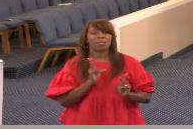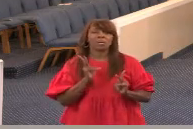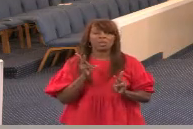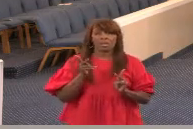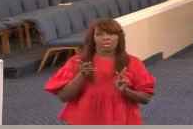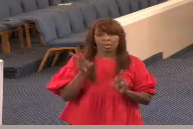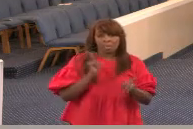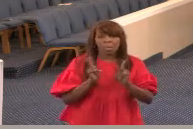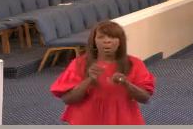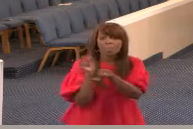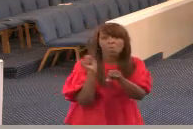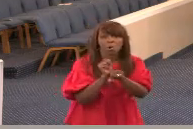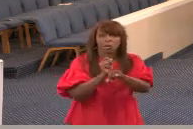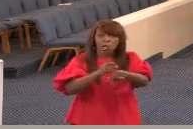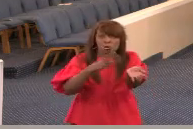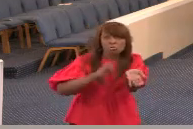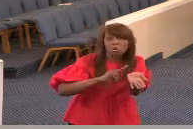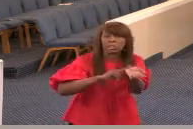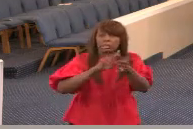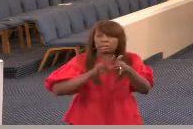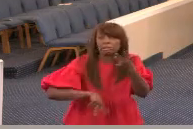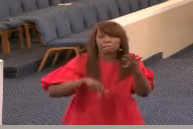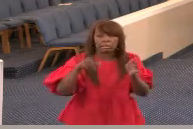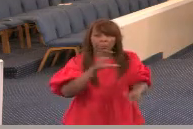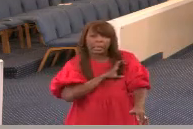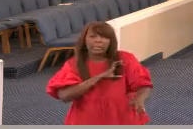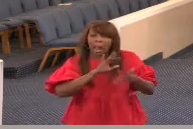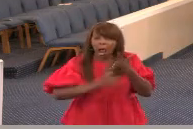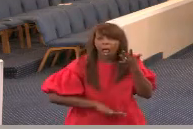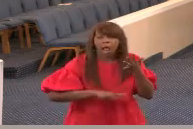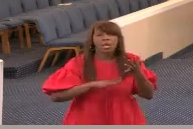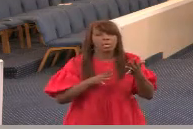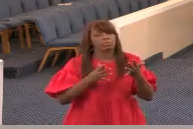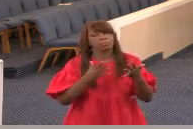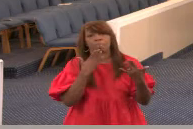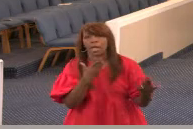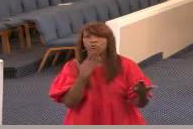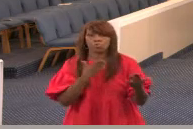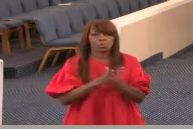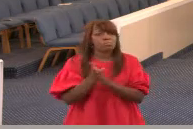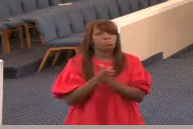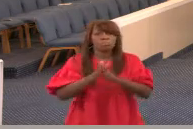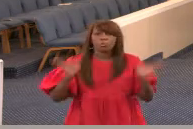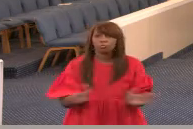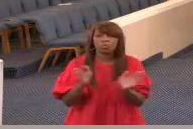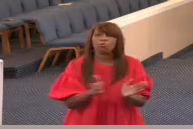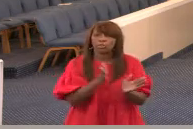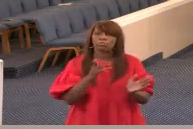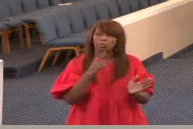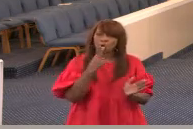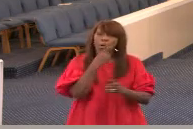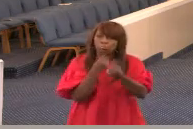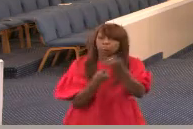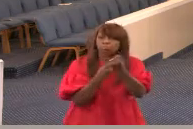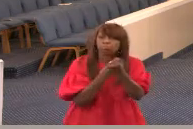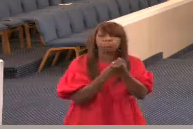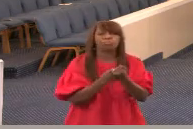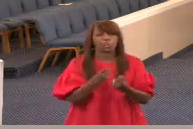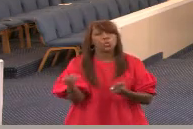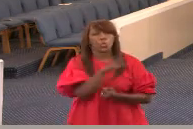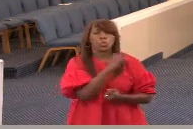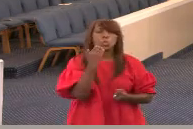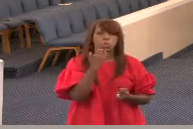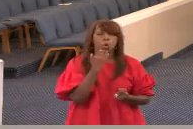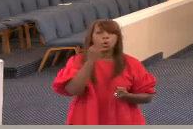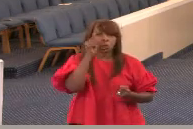who are working on the front line, be encouraged, be uplifted. Know that there are those giving